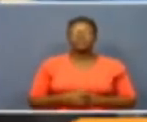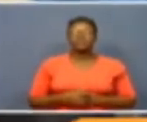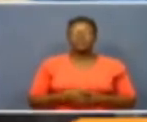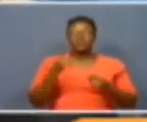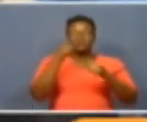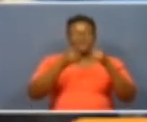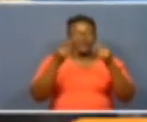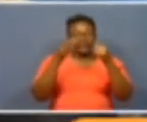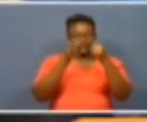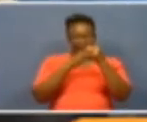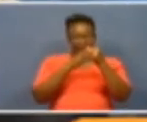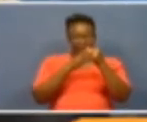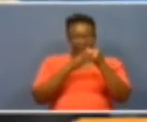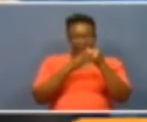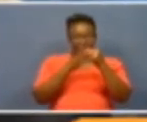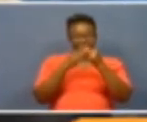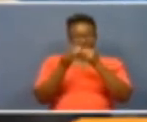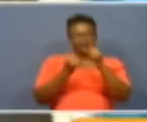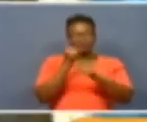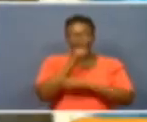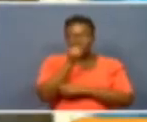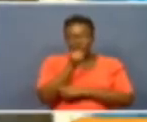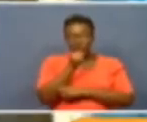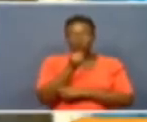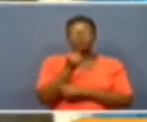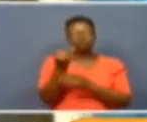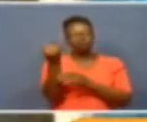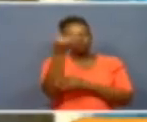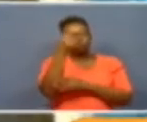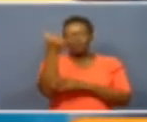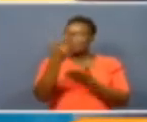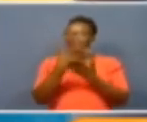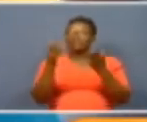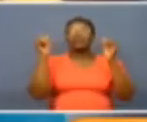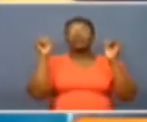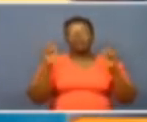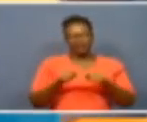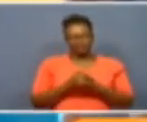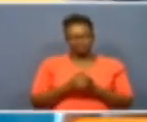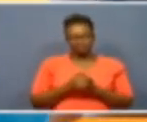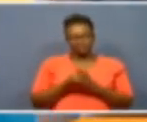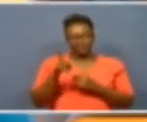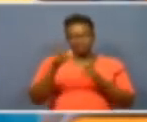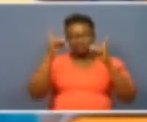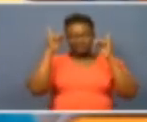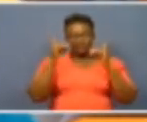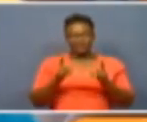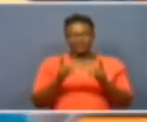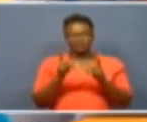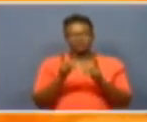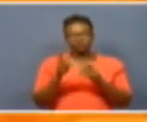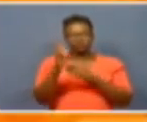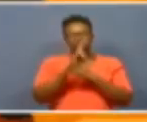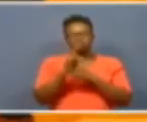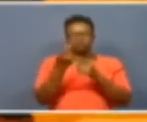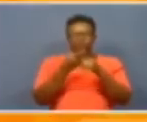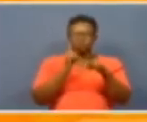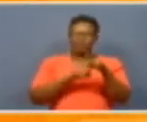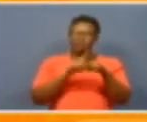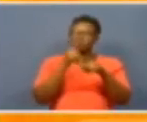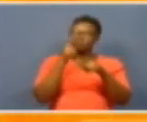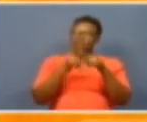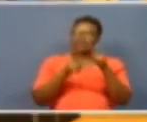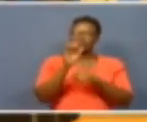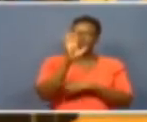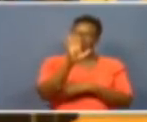9-year-old Sheila Sheldon can draw anything she sets her heart and mind to. She started to make the most of her gift at the age of 5. Mostly I